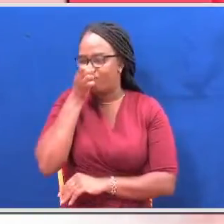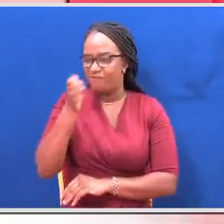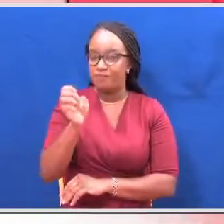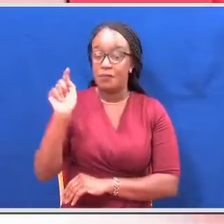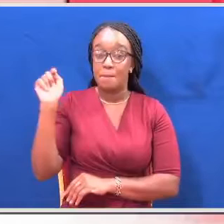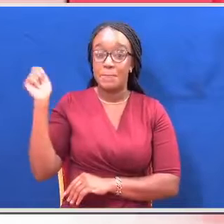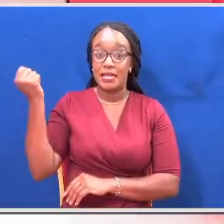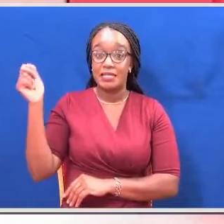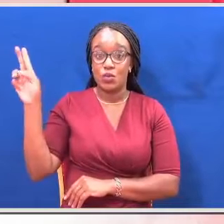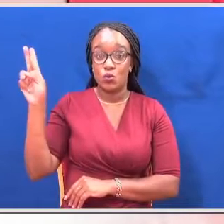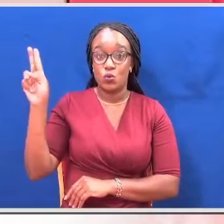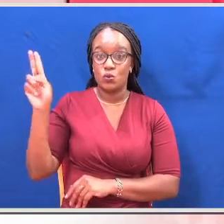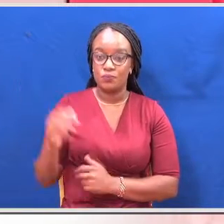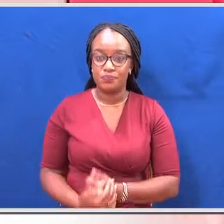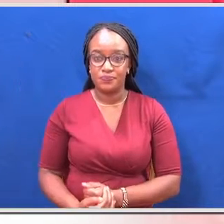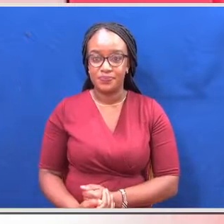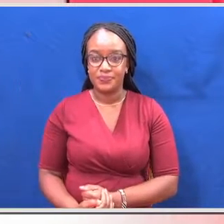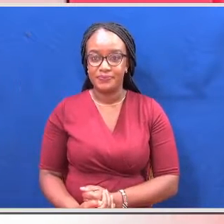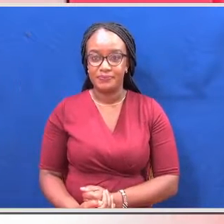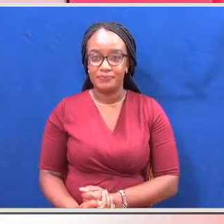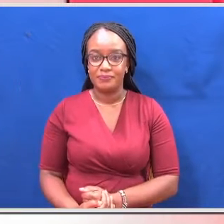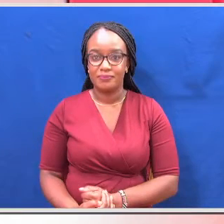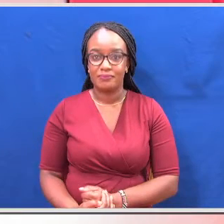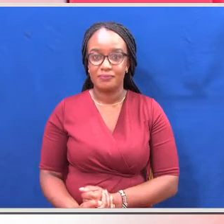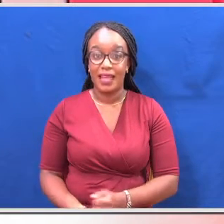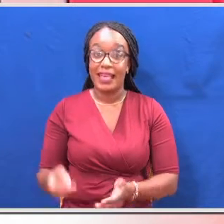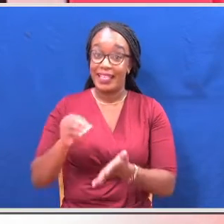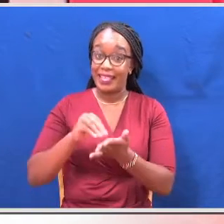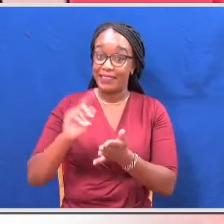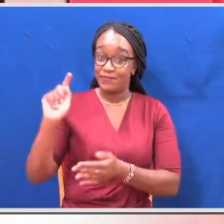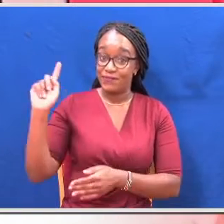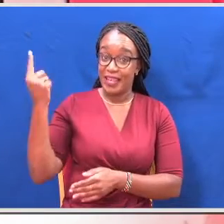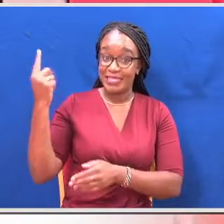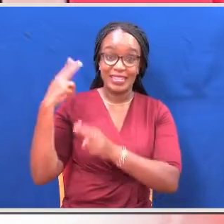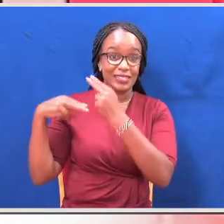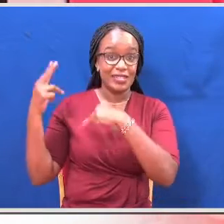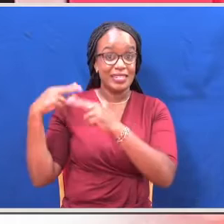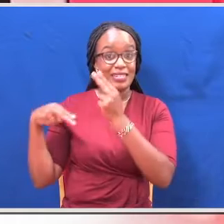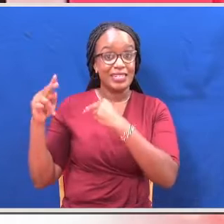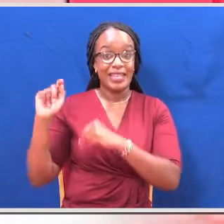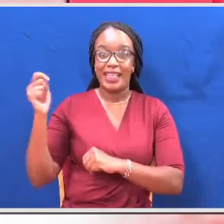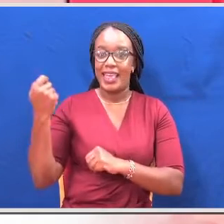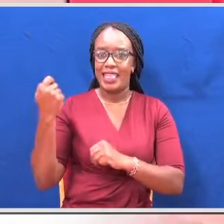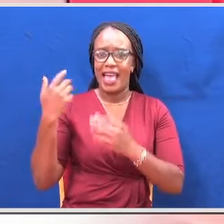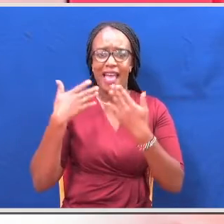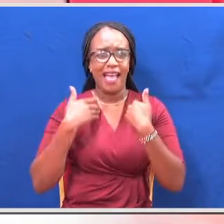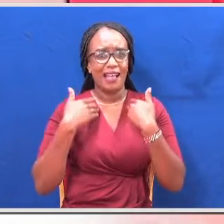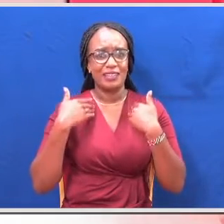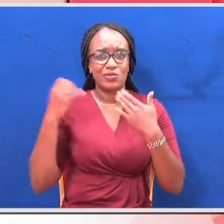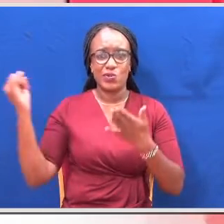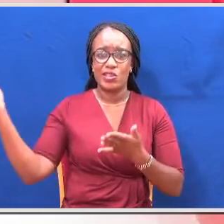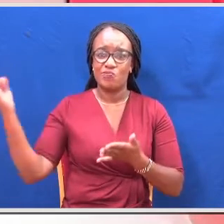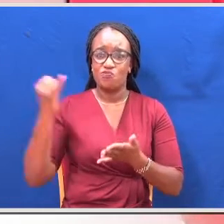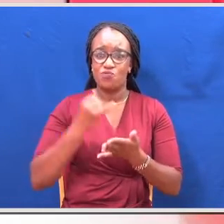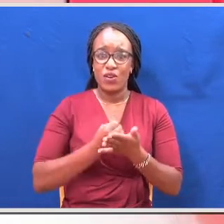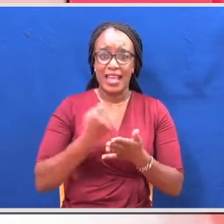Kenyatta. Again, a first in Kenya's history. Kenya has not had to import a single